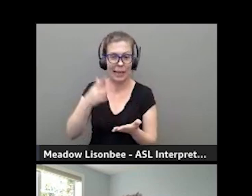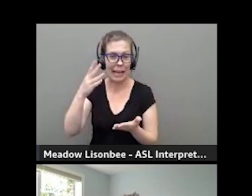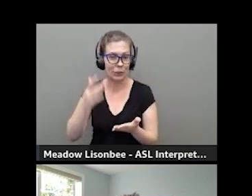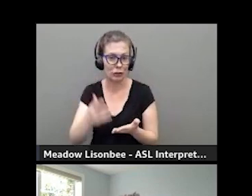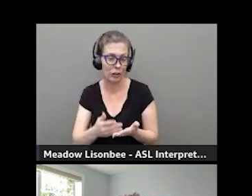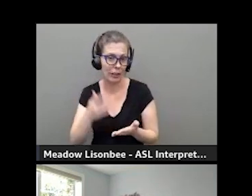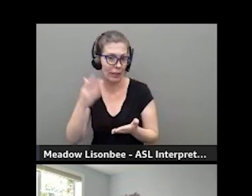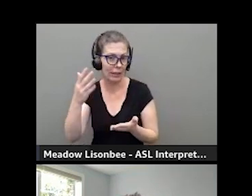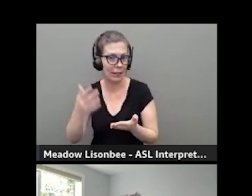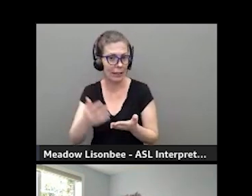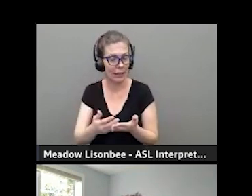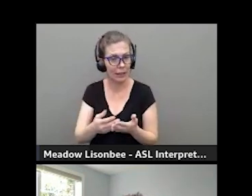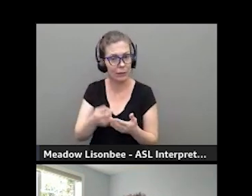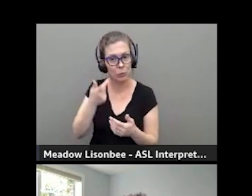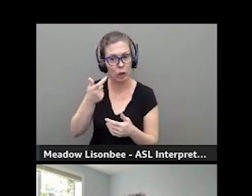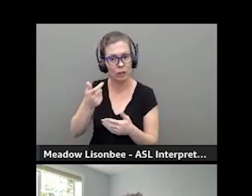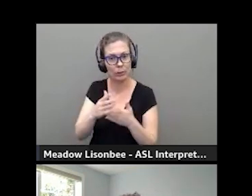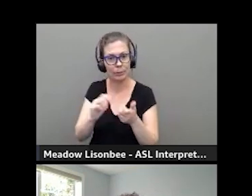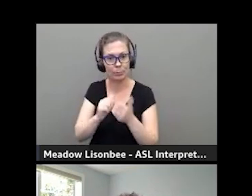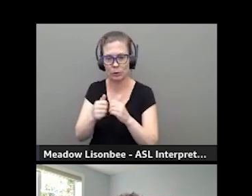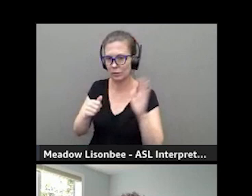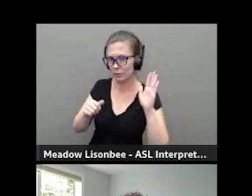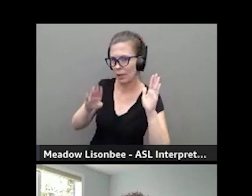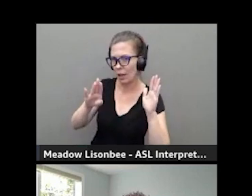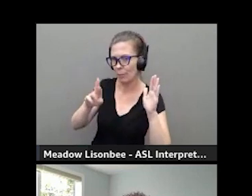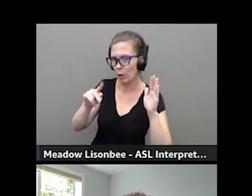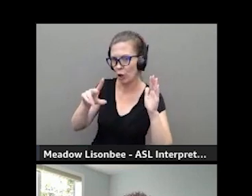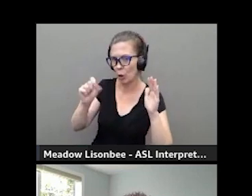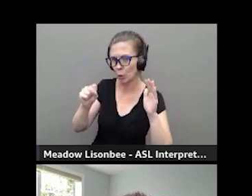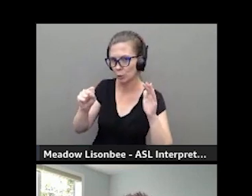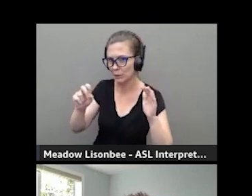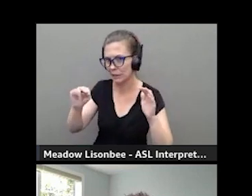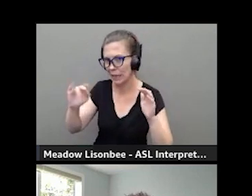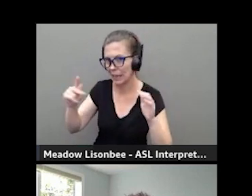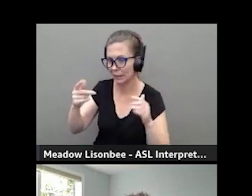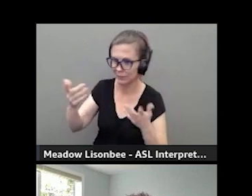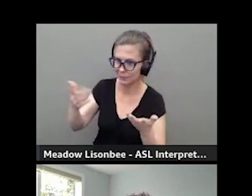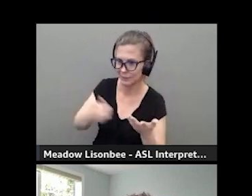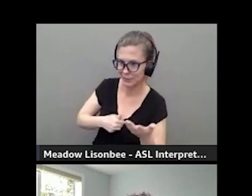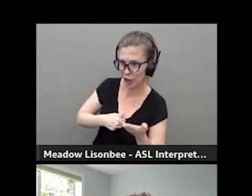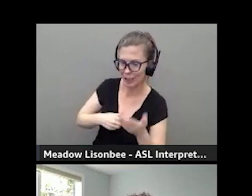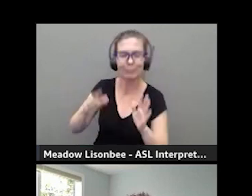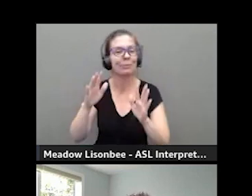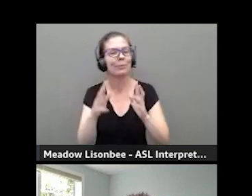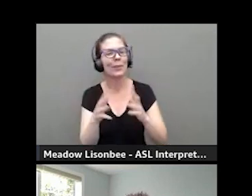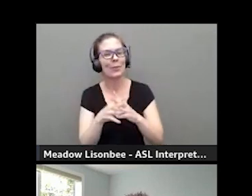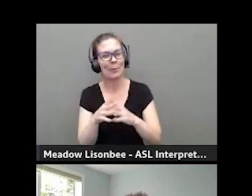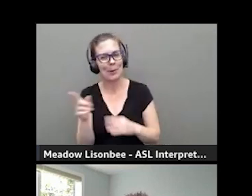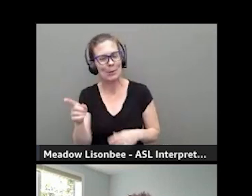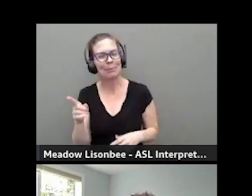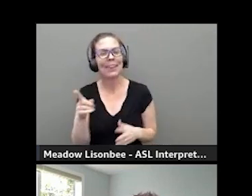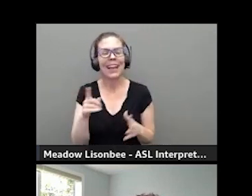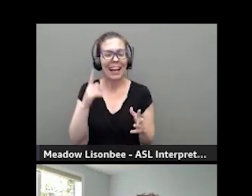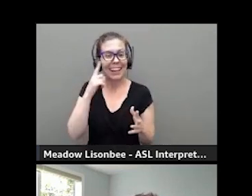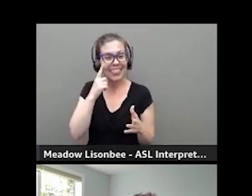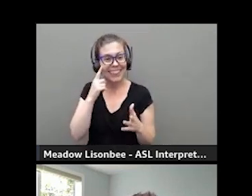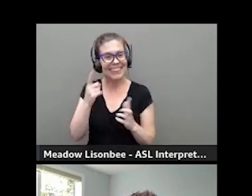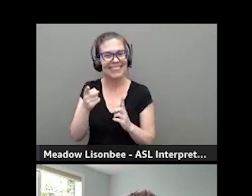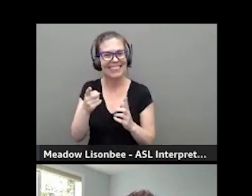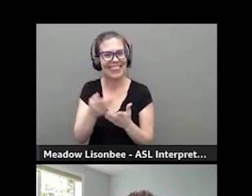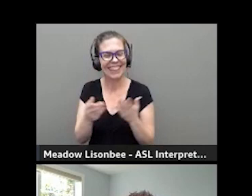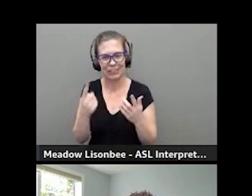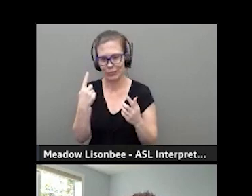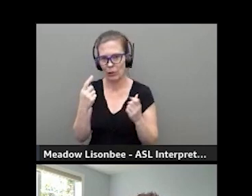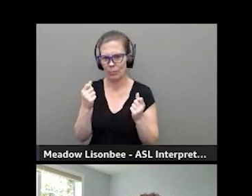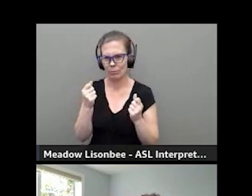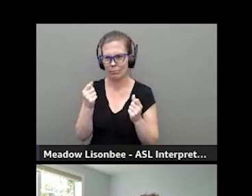a handful of sports shows, go Broncos, Nick. Sorry. And, you know, I think that, you know, having things from